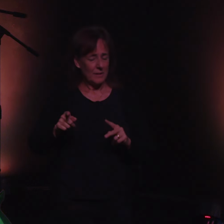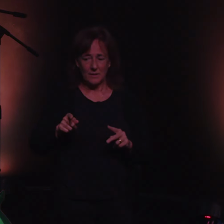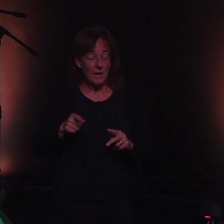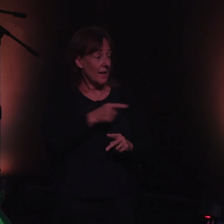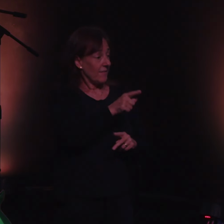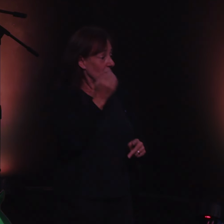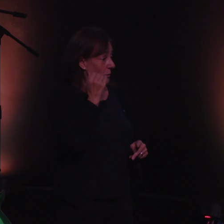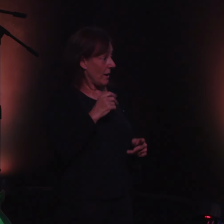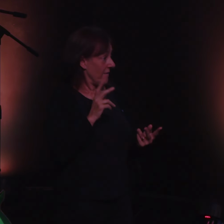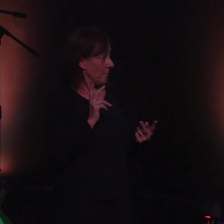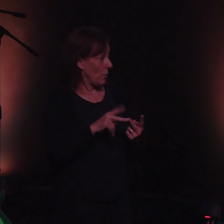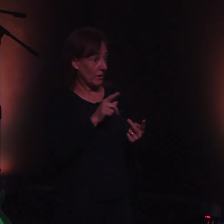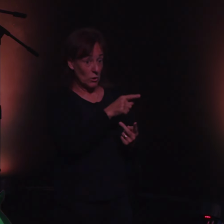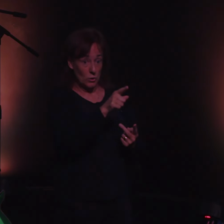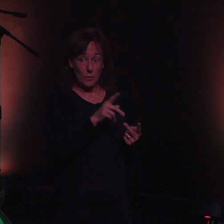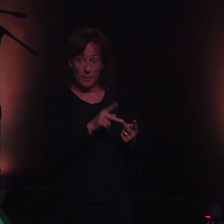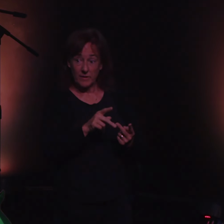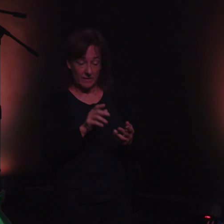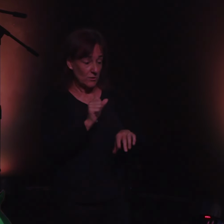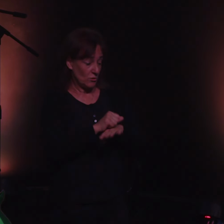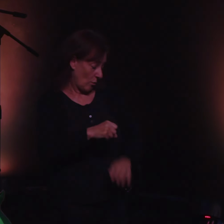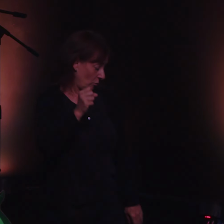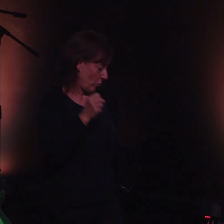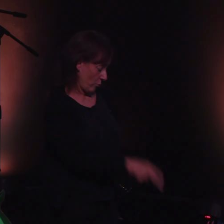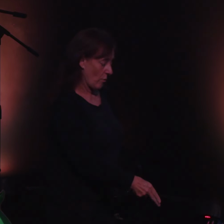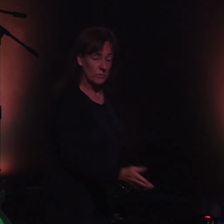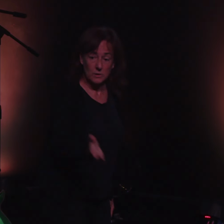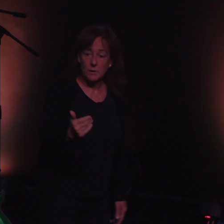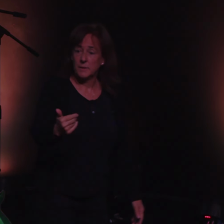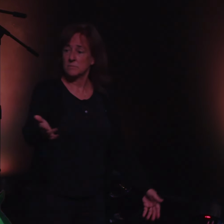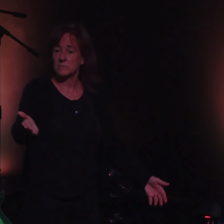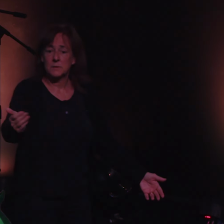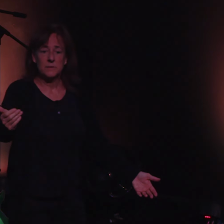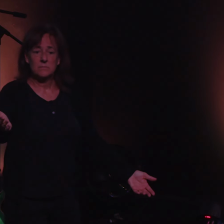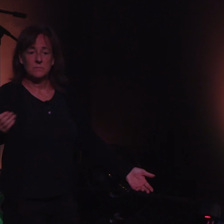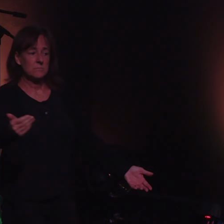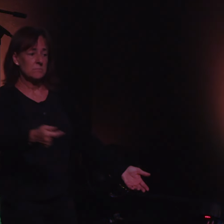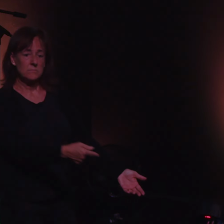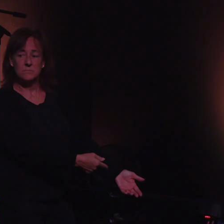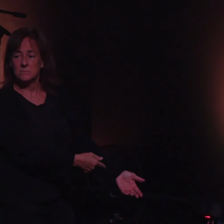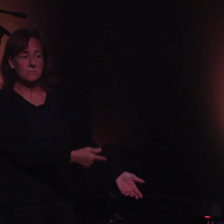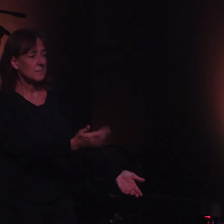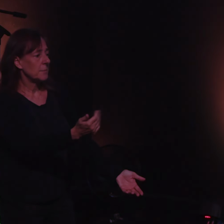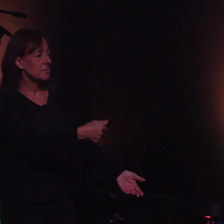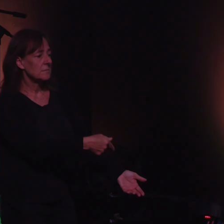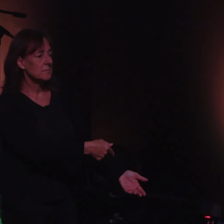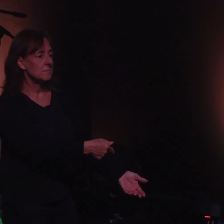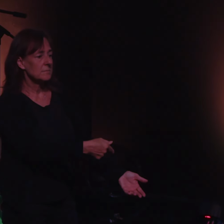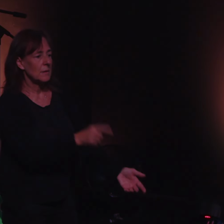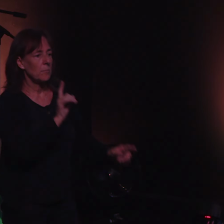of you has this perfect, you go ahead, stone her. That's great. You're right, you caught her in sin. Go, stone her.